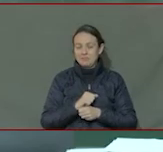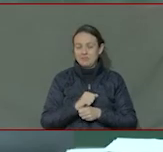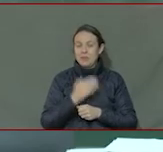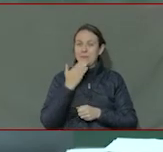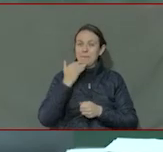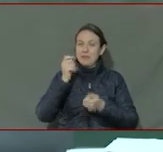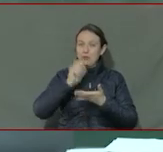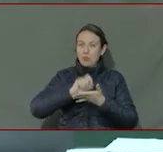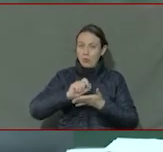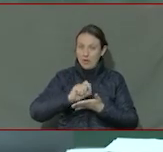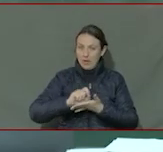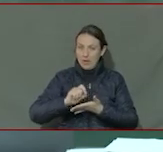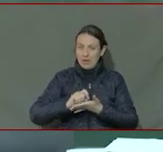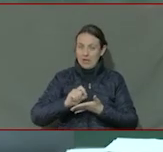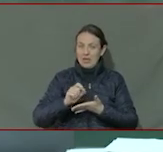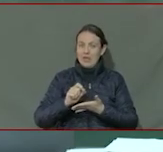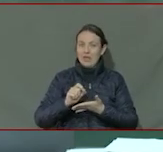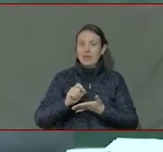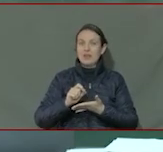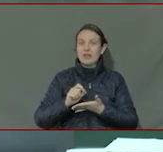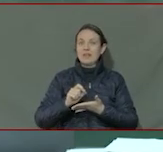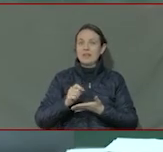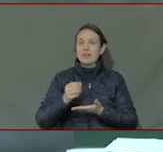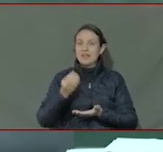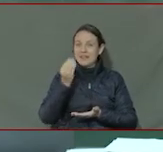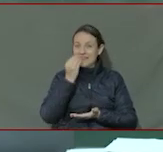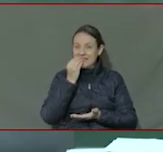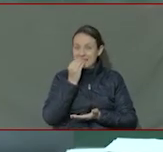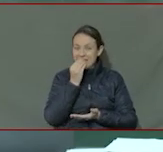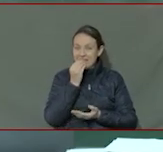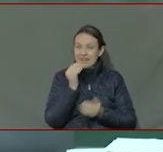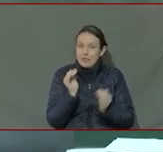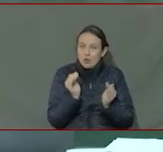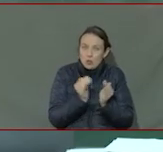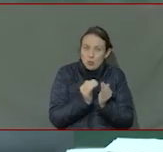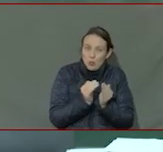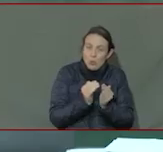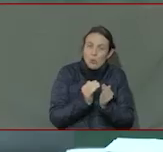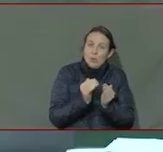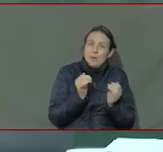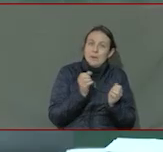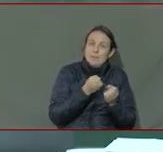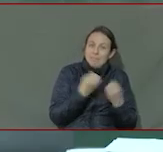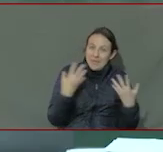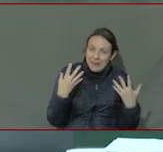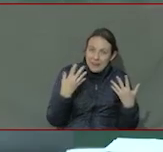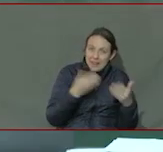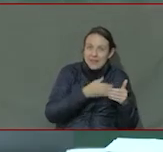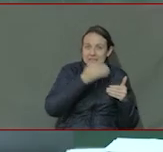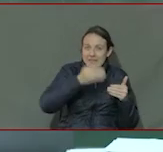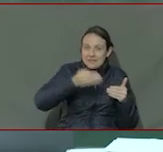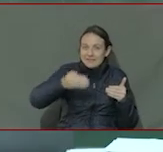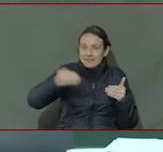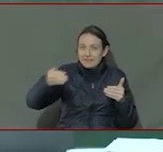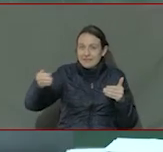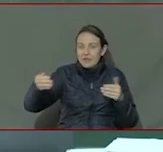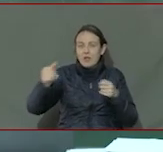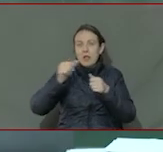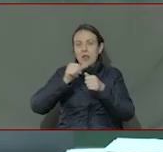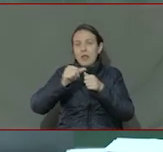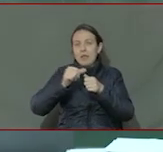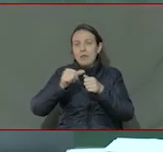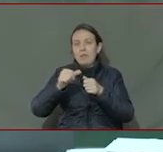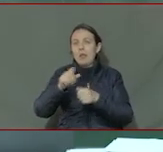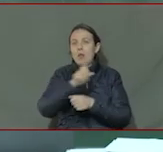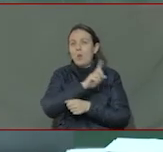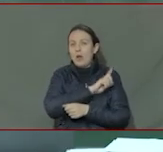there, what is the value of eating more smaller meals for a person who